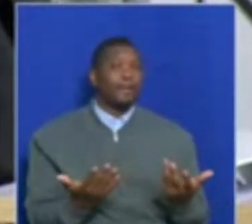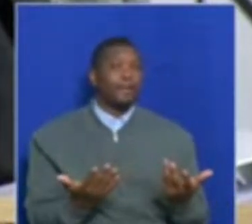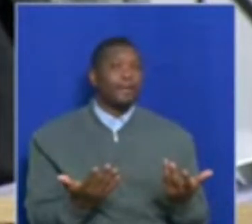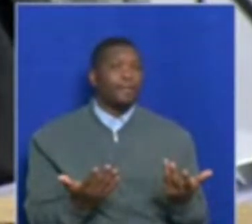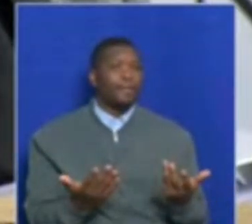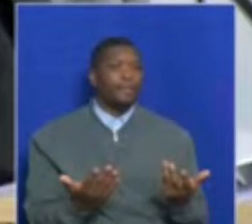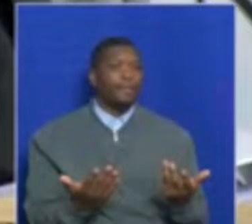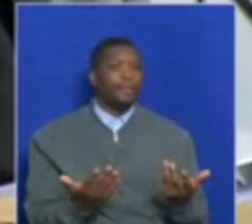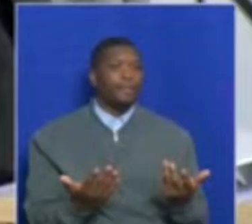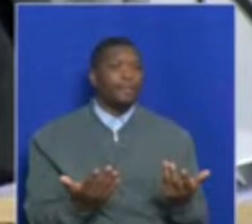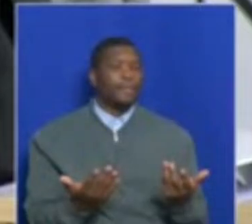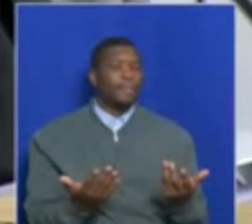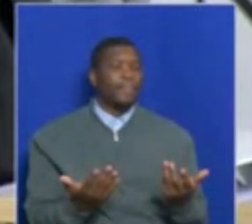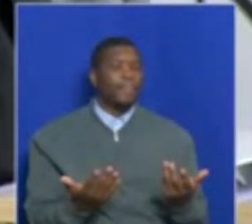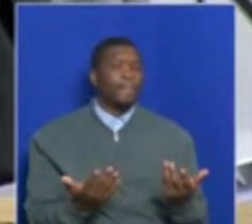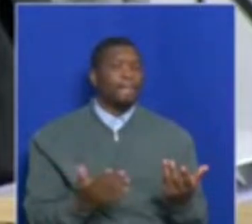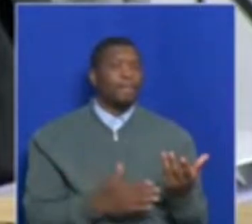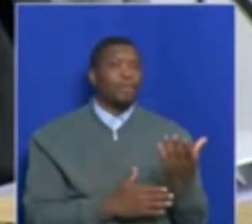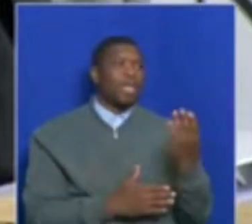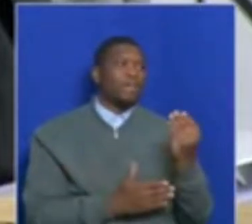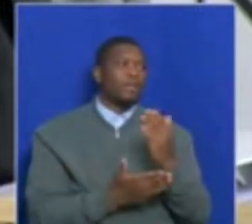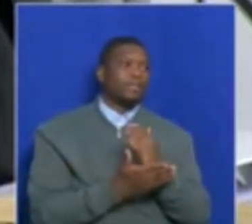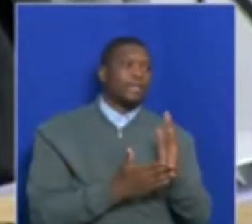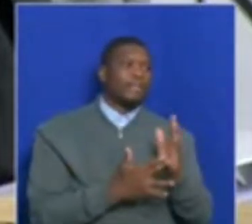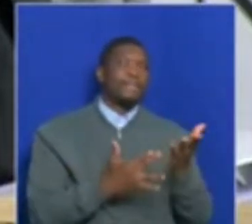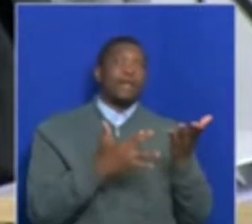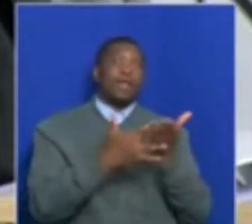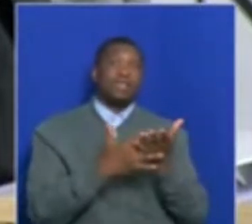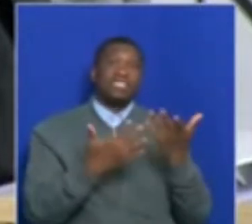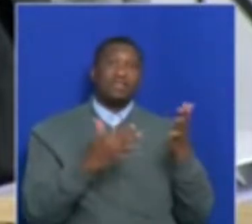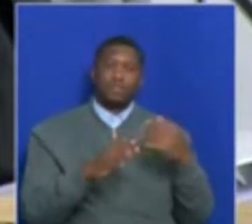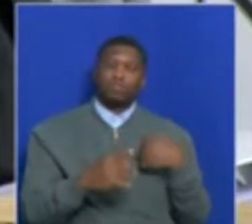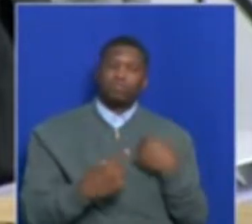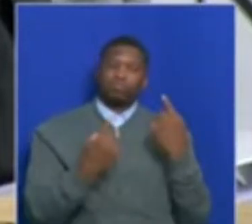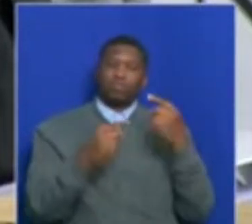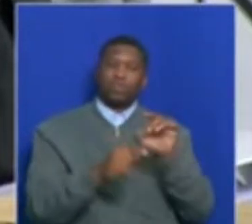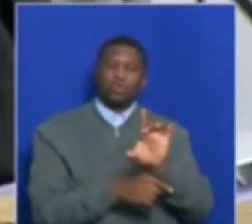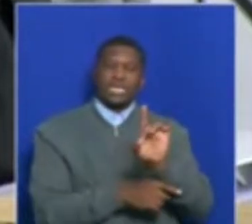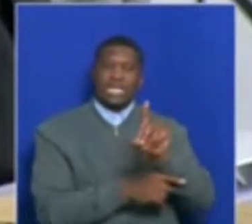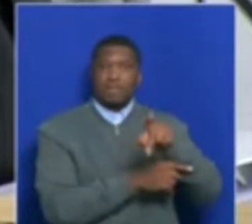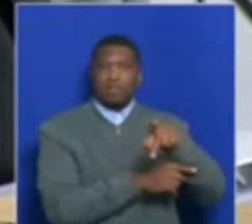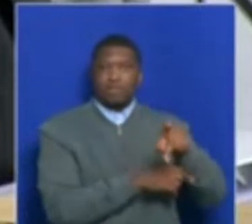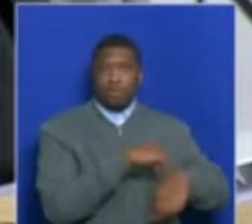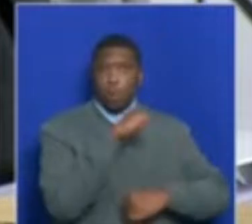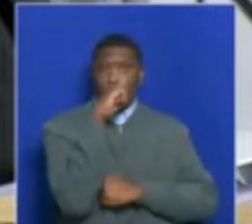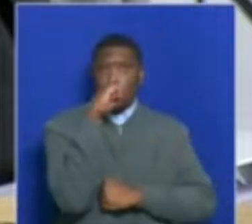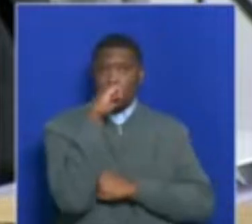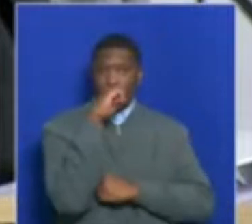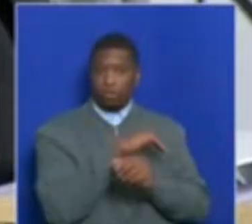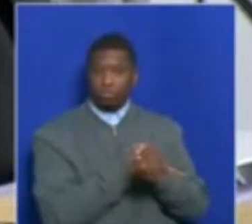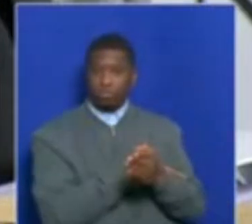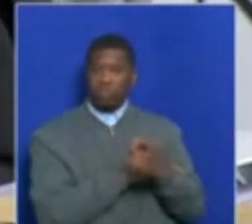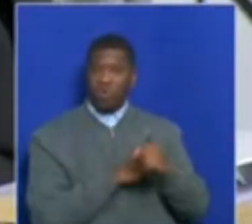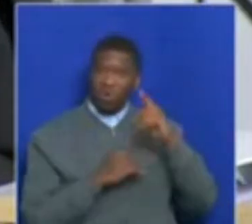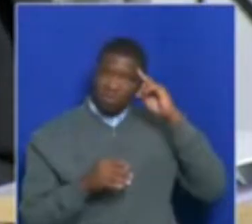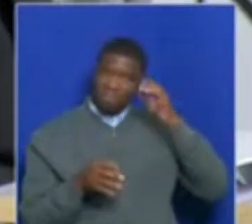is cases that are before the DPP's office for decision where we can prove that